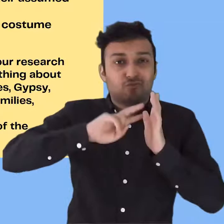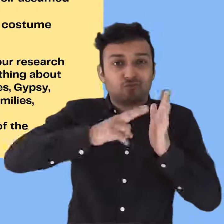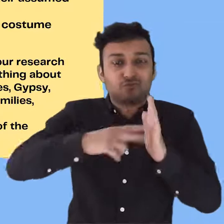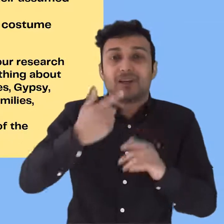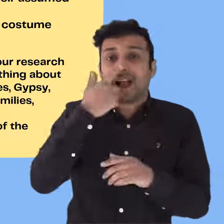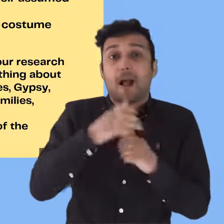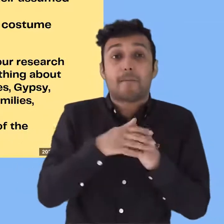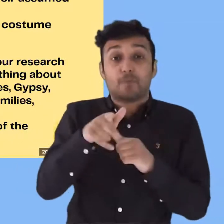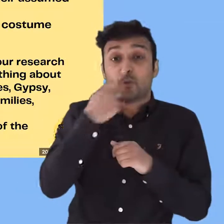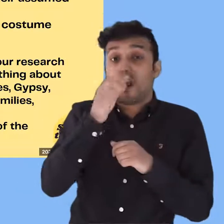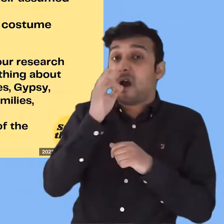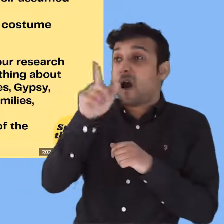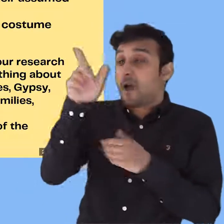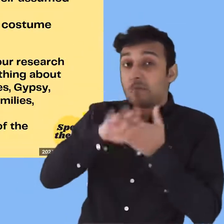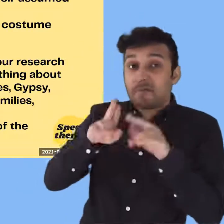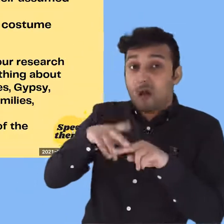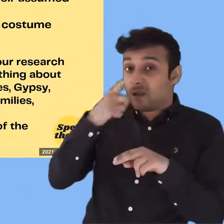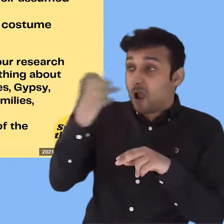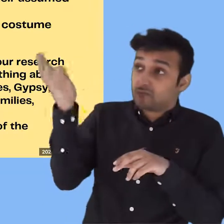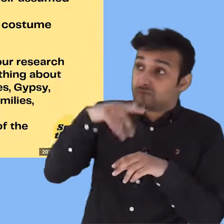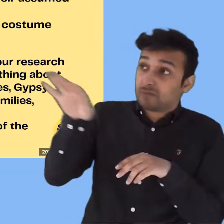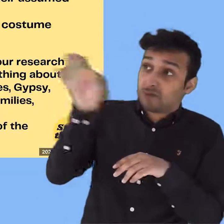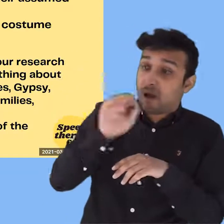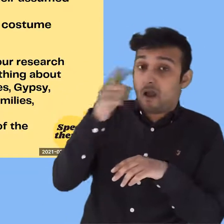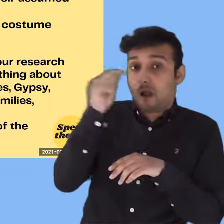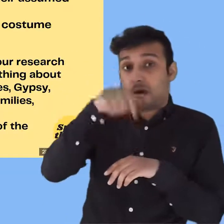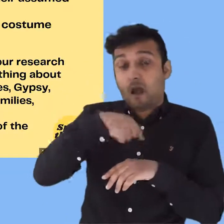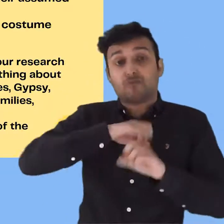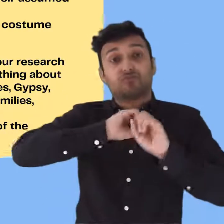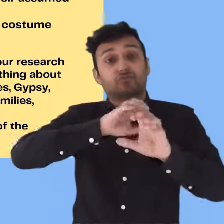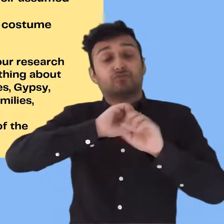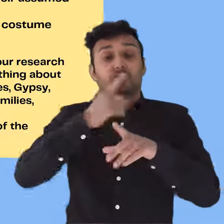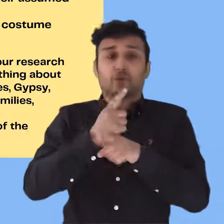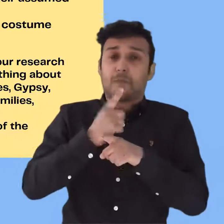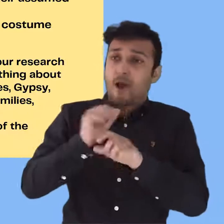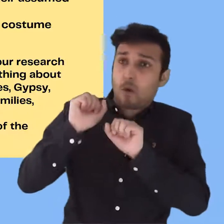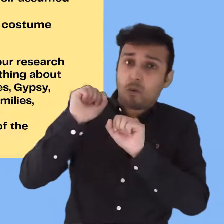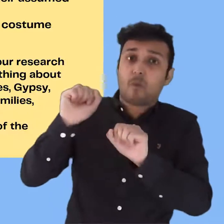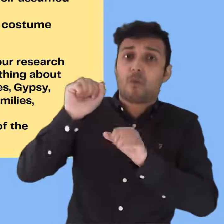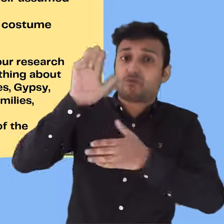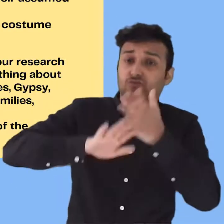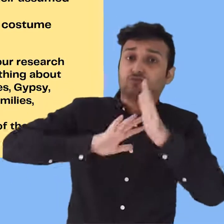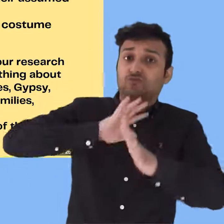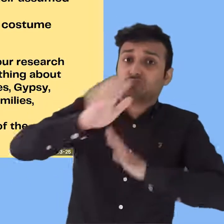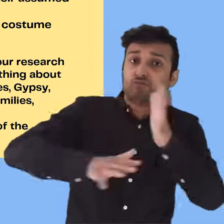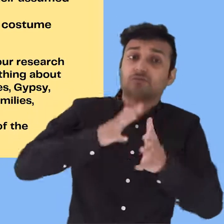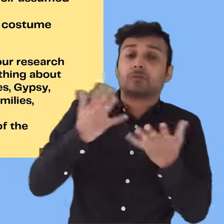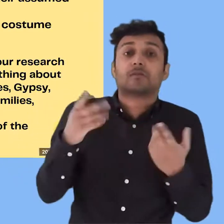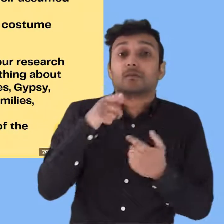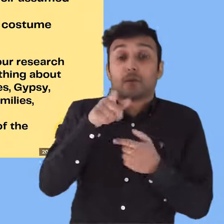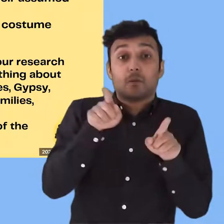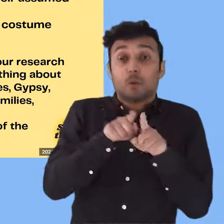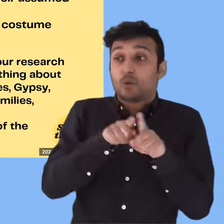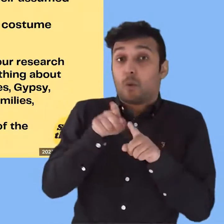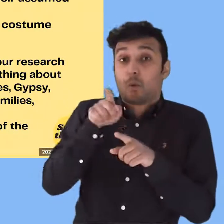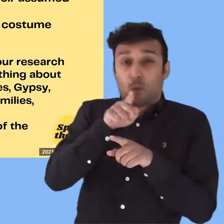backgrounds, and listen to them. Listen to them if they tell you something that you've gotten wrong.